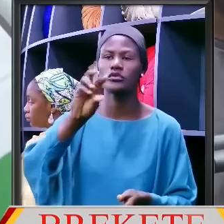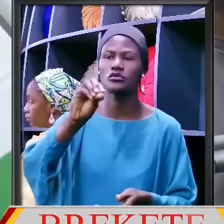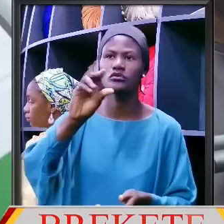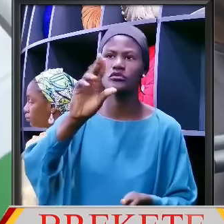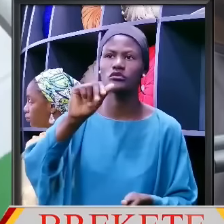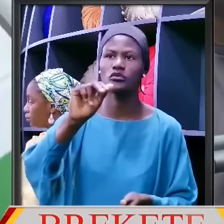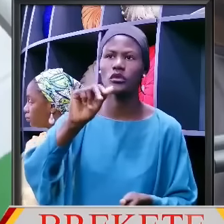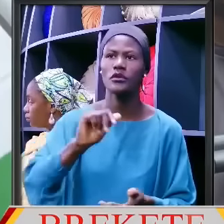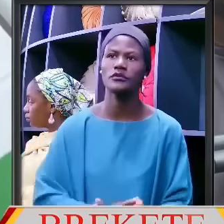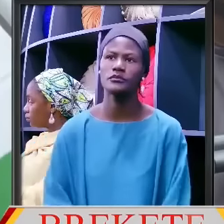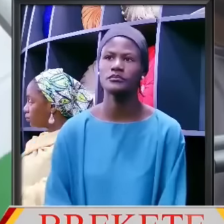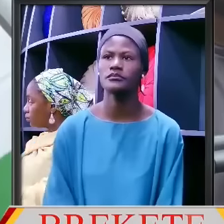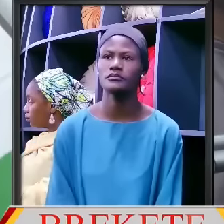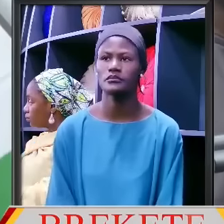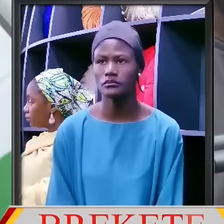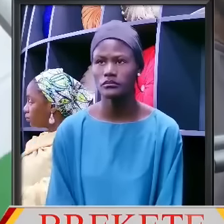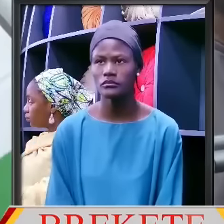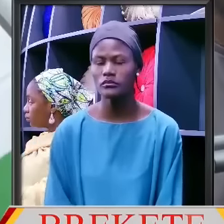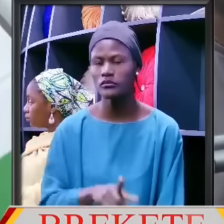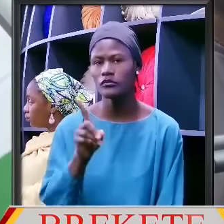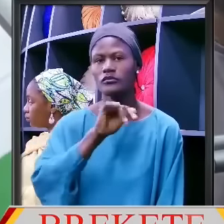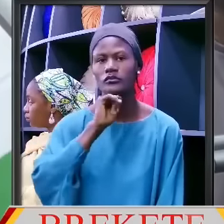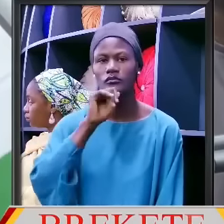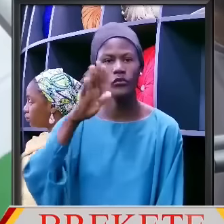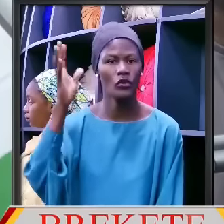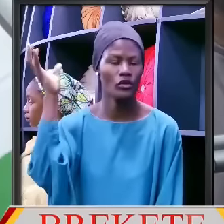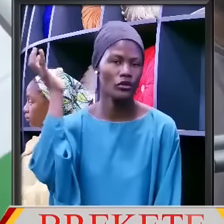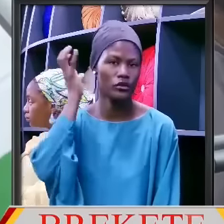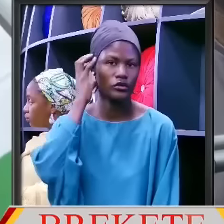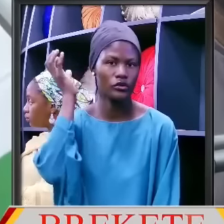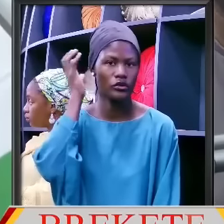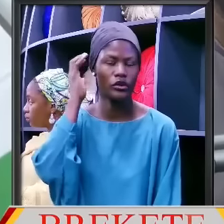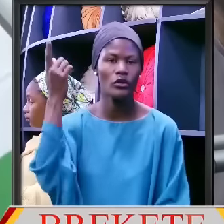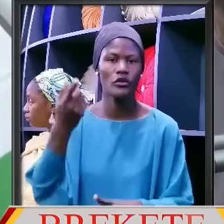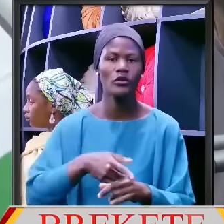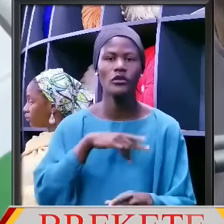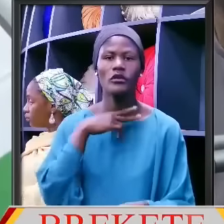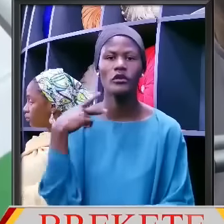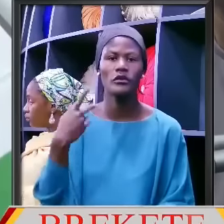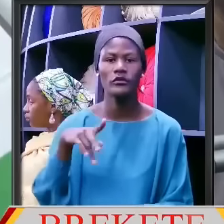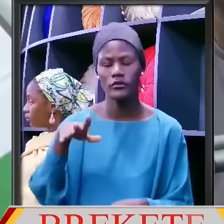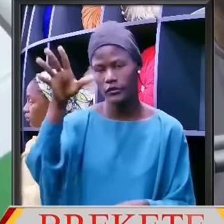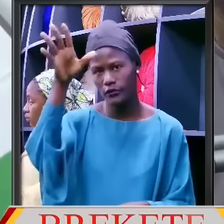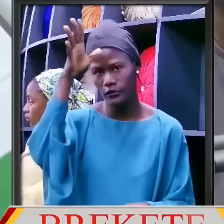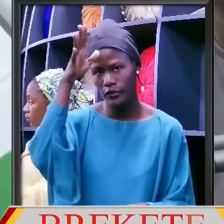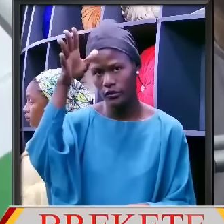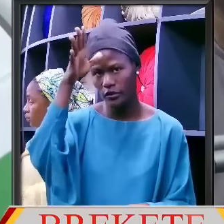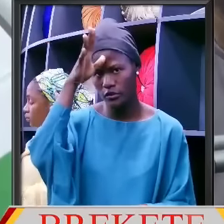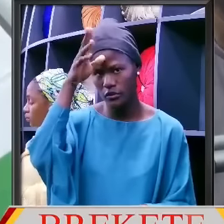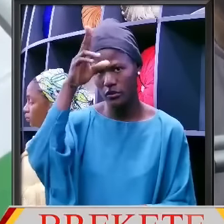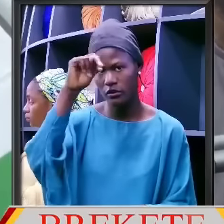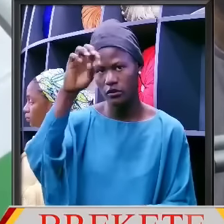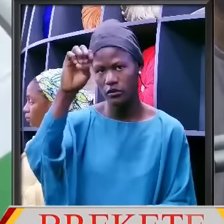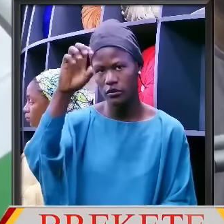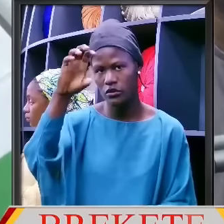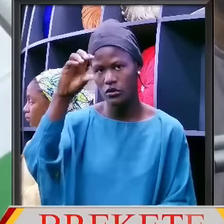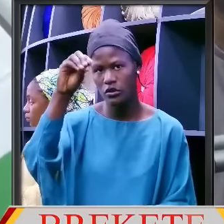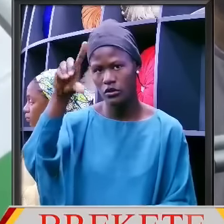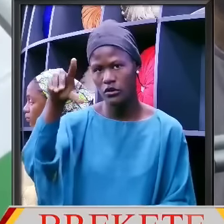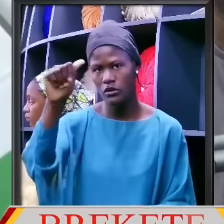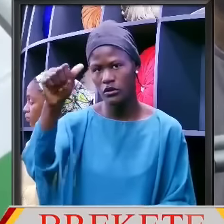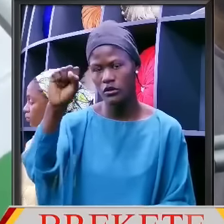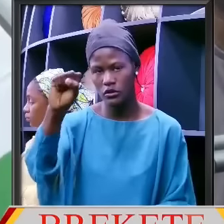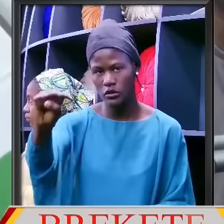2012. Since 2012, no, you know, hear from Reverend Father. Reverend Father Nicholas once